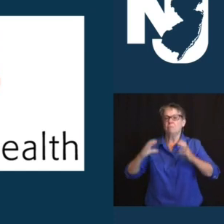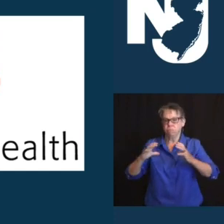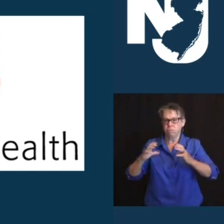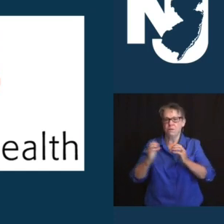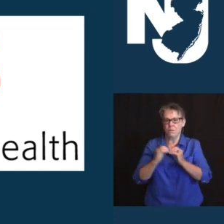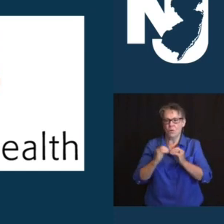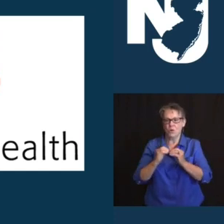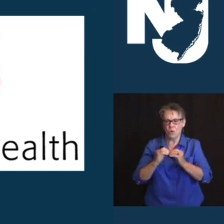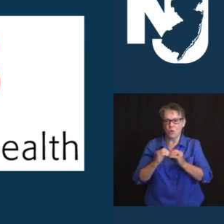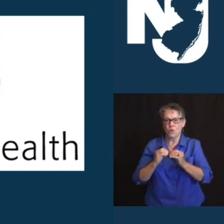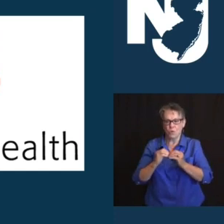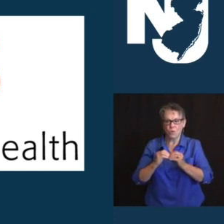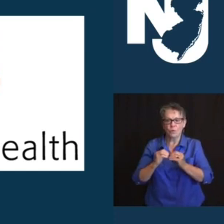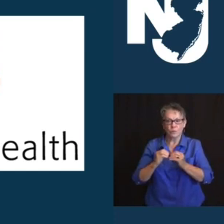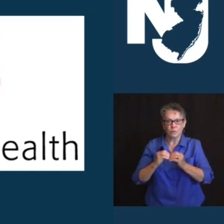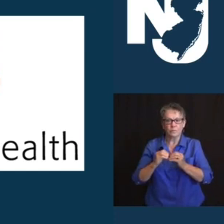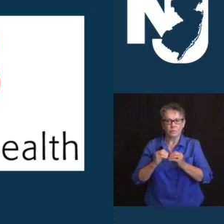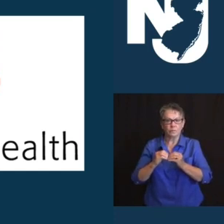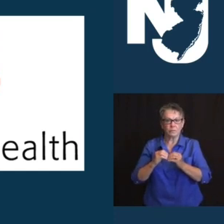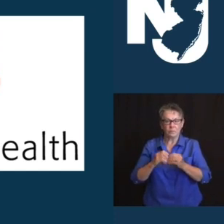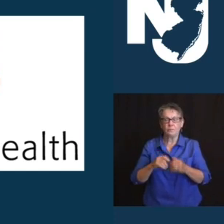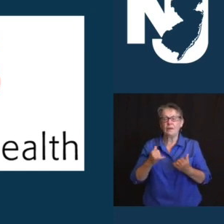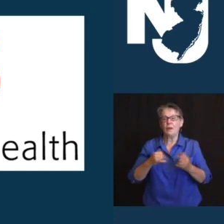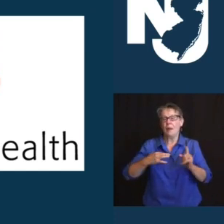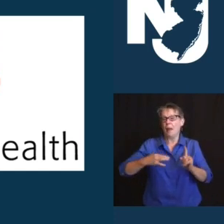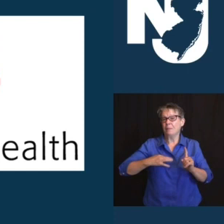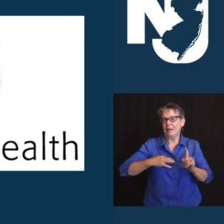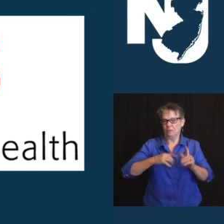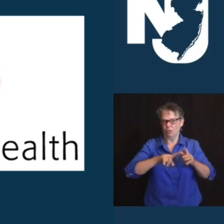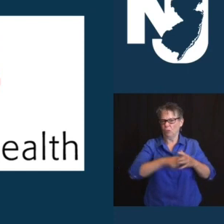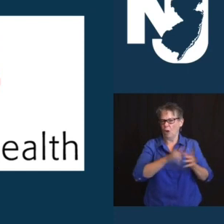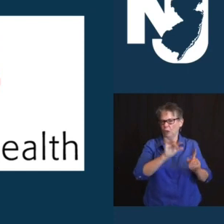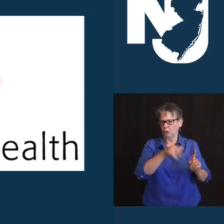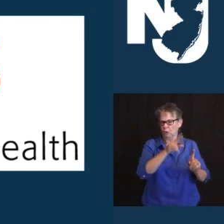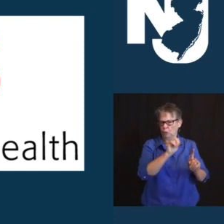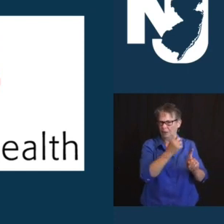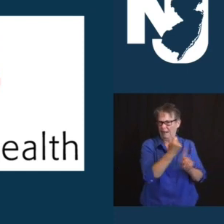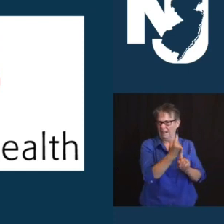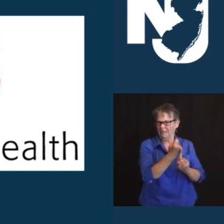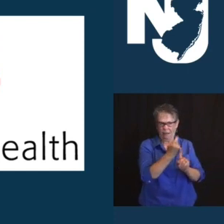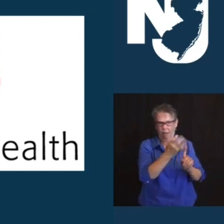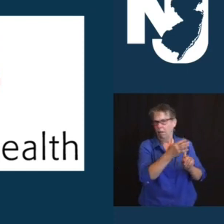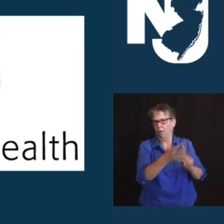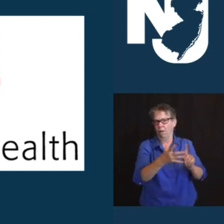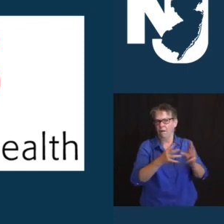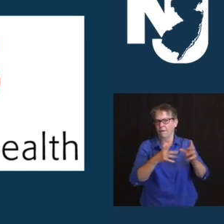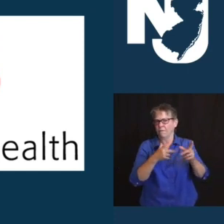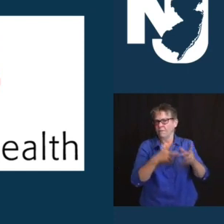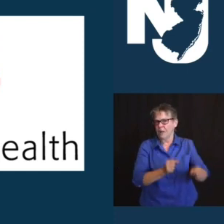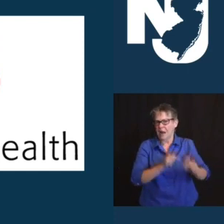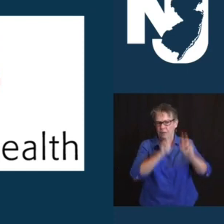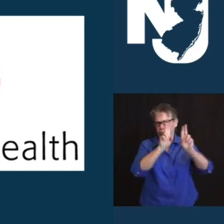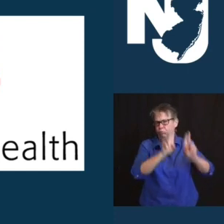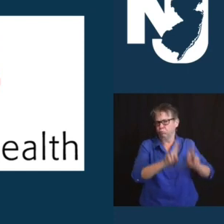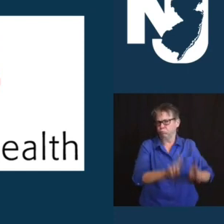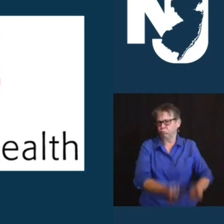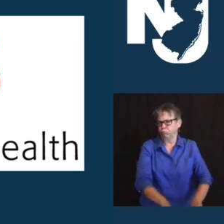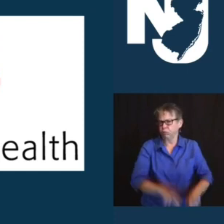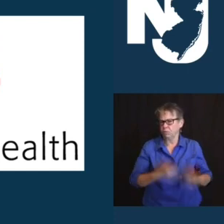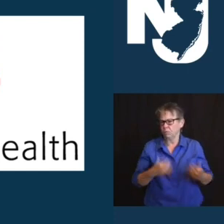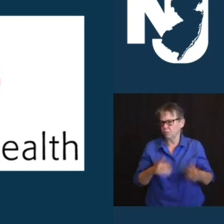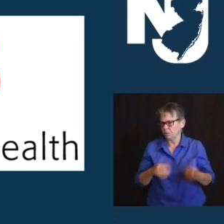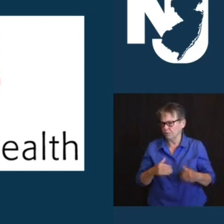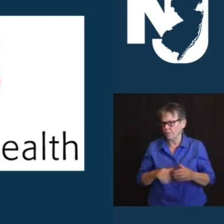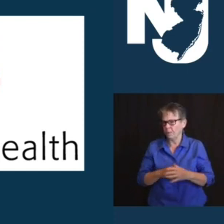windows are preparing to open. Our newest contact tracers come from every one of our 21 counties and speak